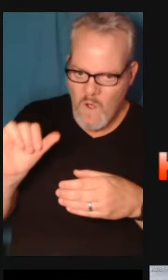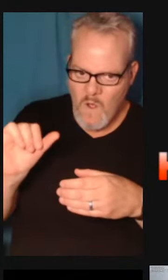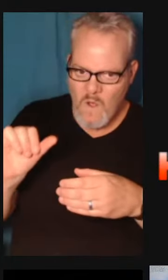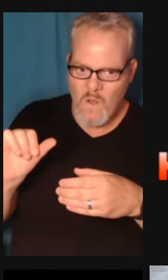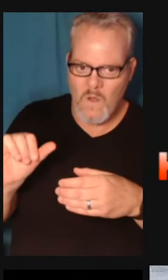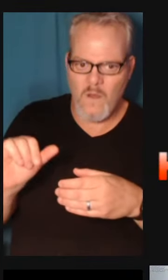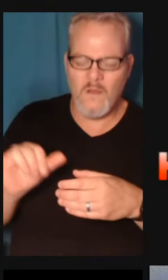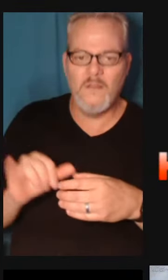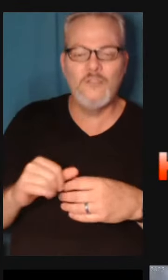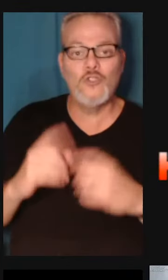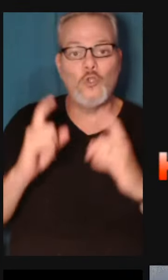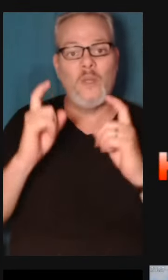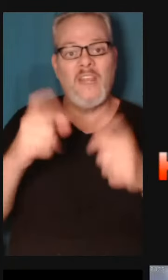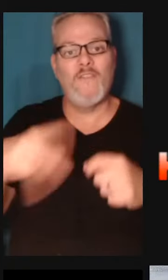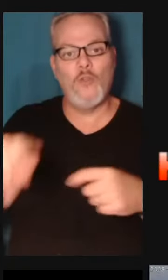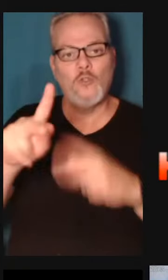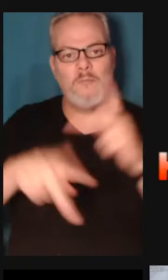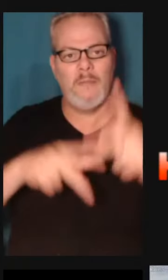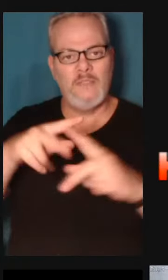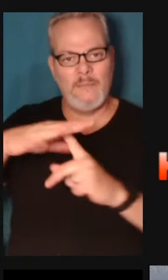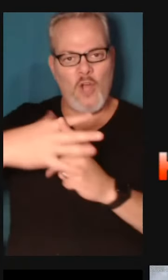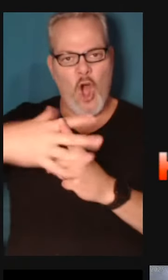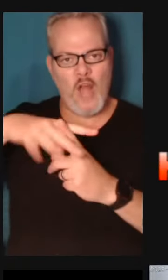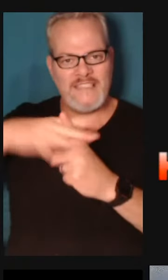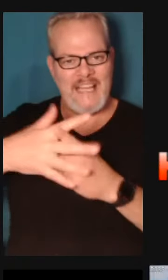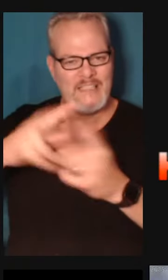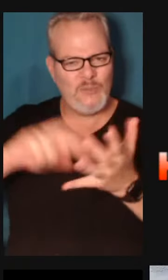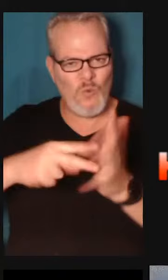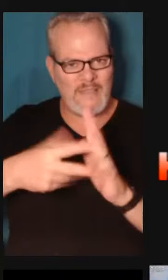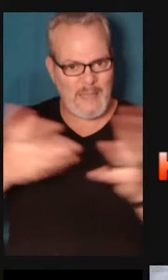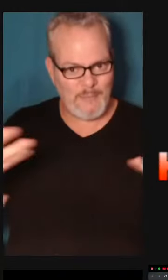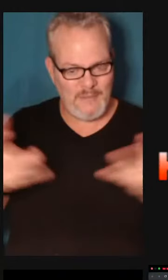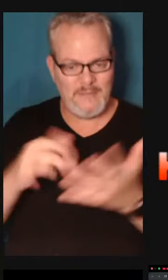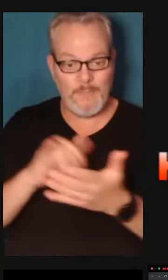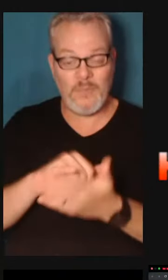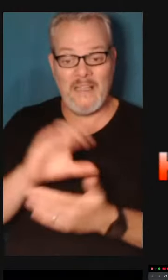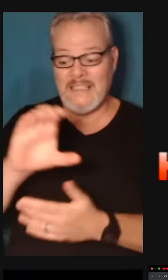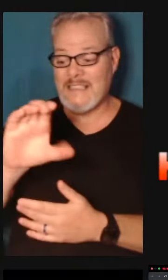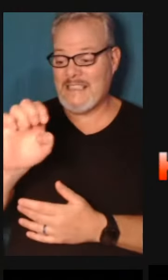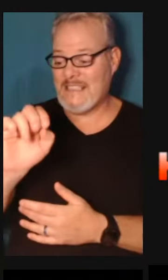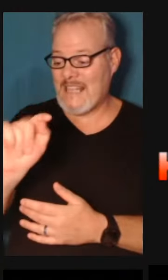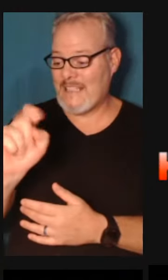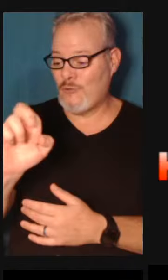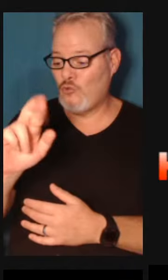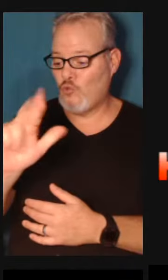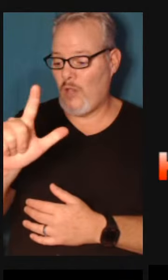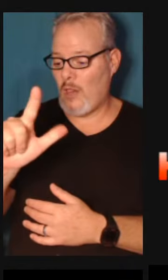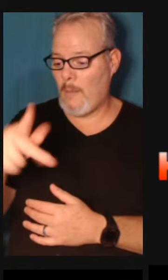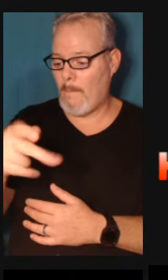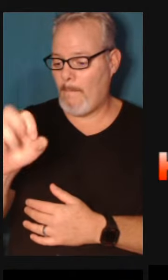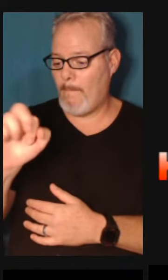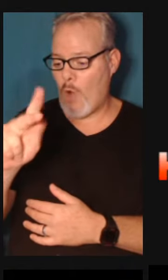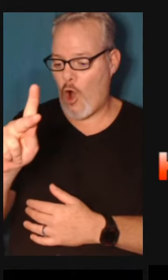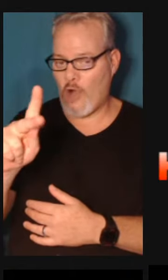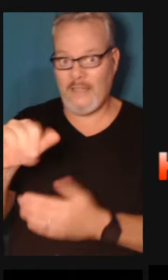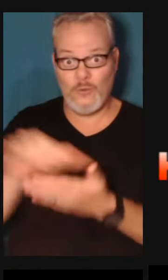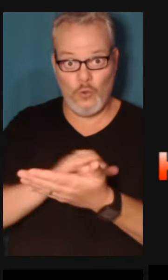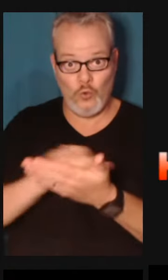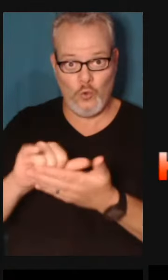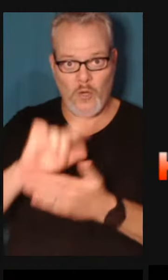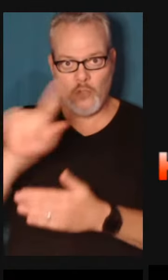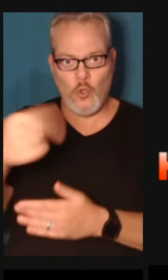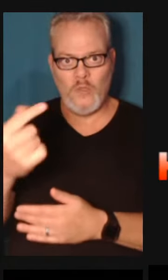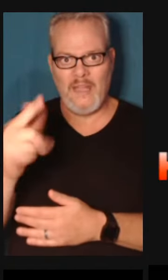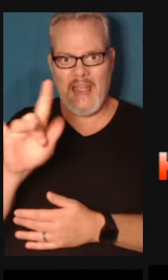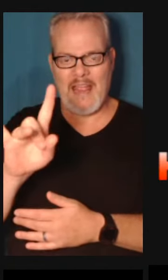everybody context of what that is, that's in Central Park in New York is only 843 acres. Or